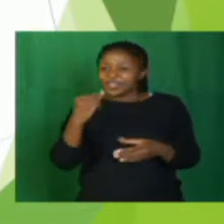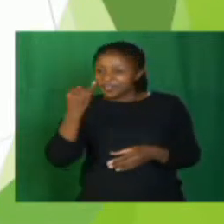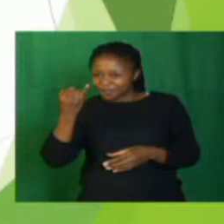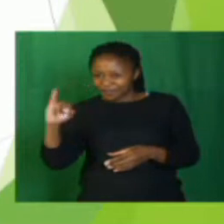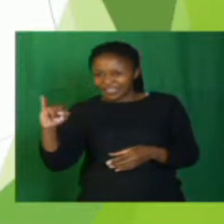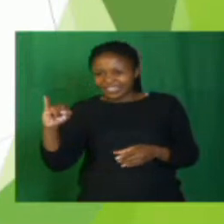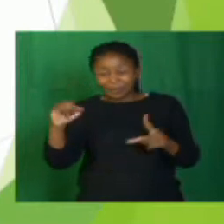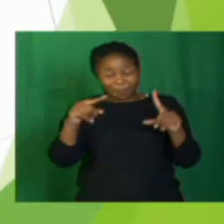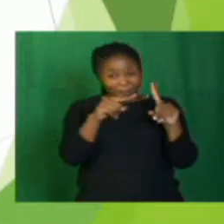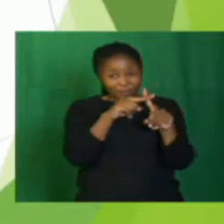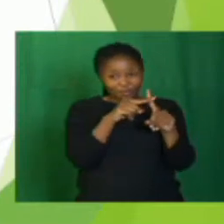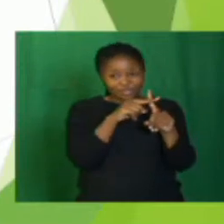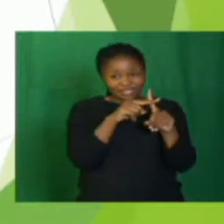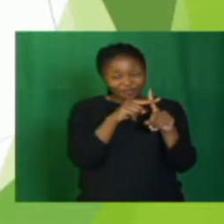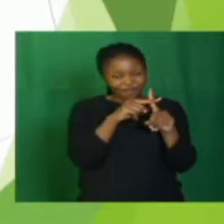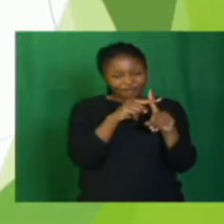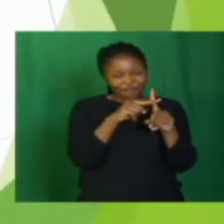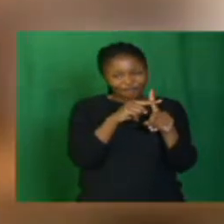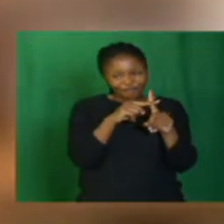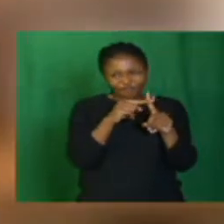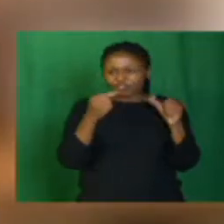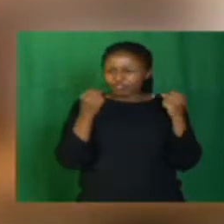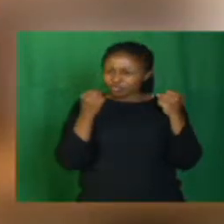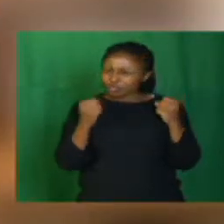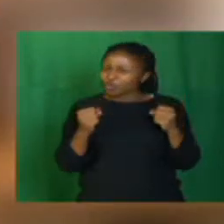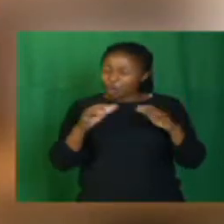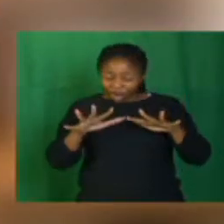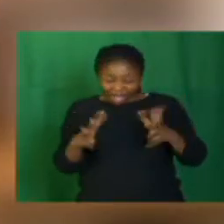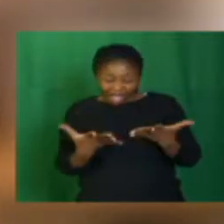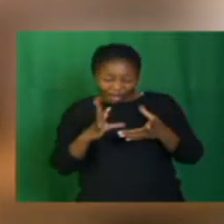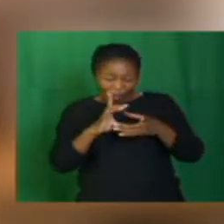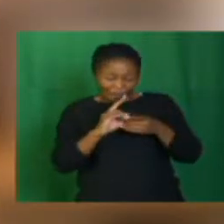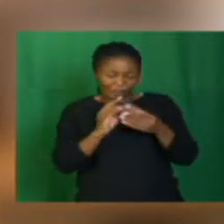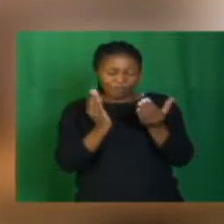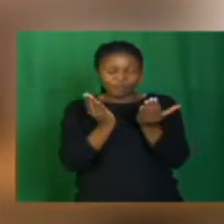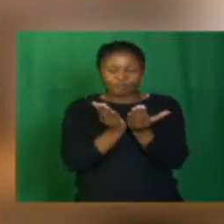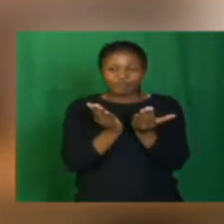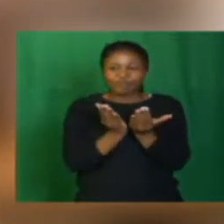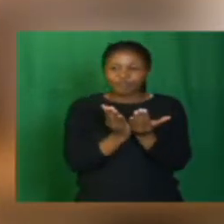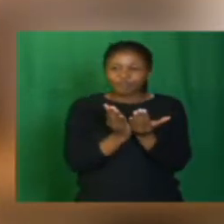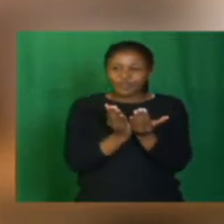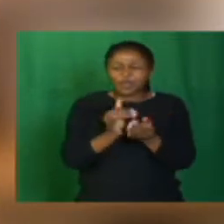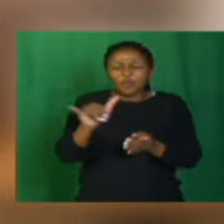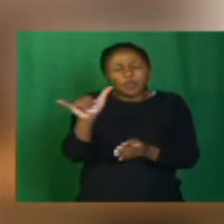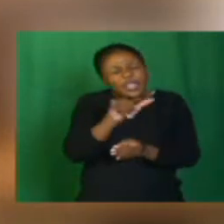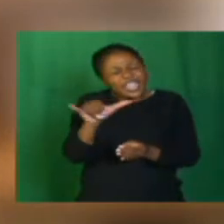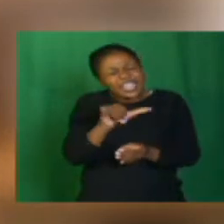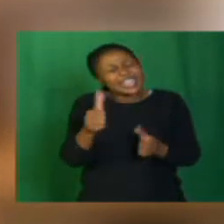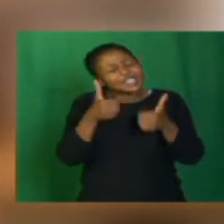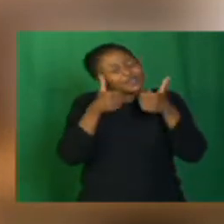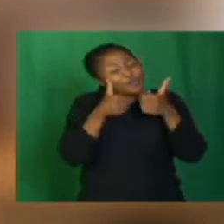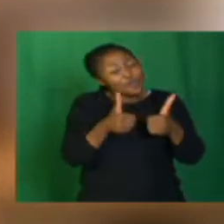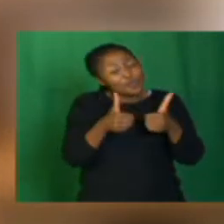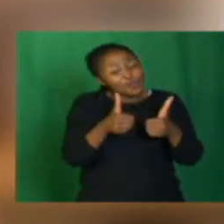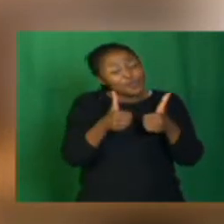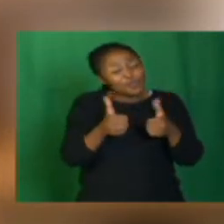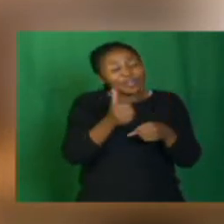sample body paragraph that talks or that markets the positives